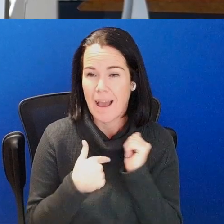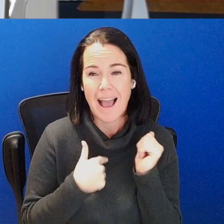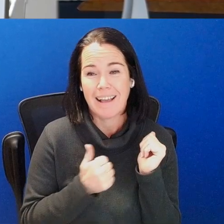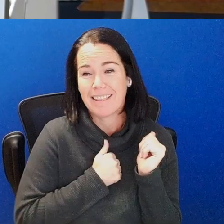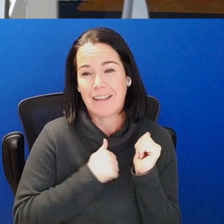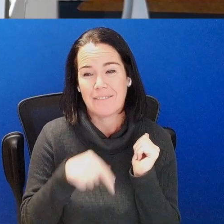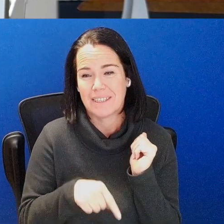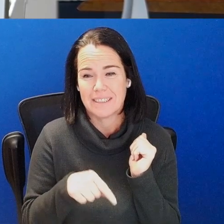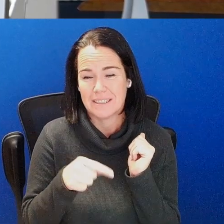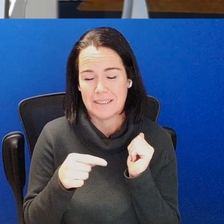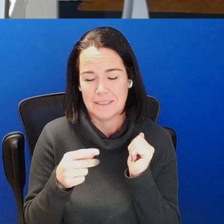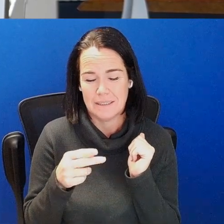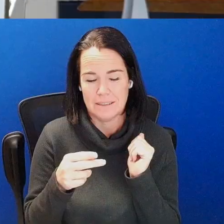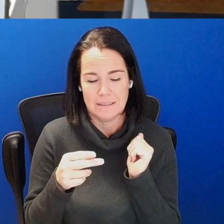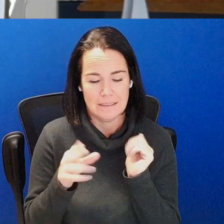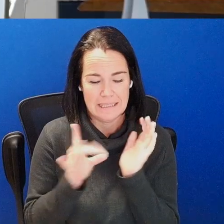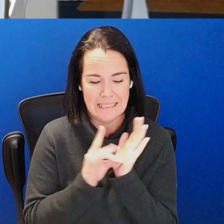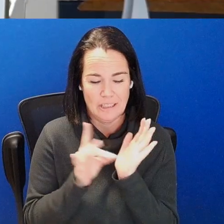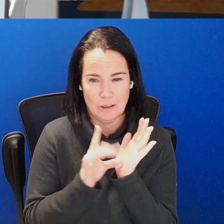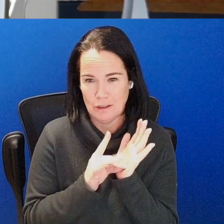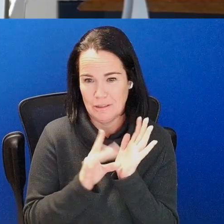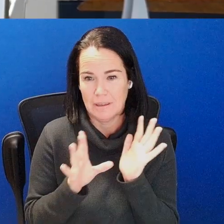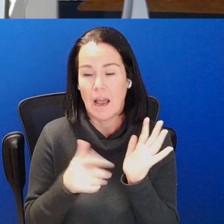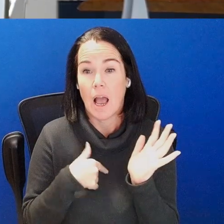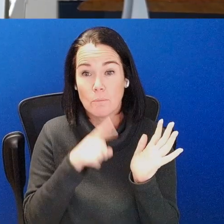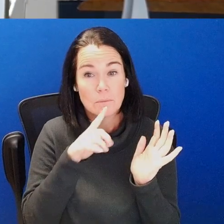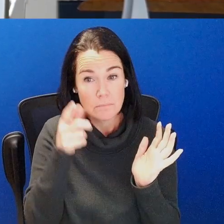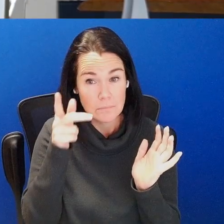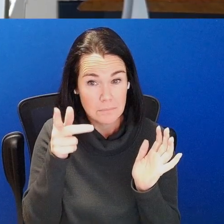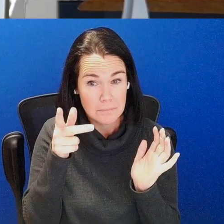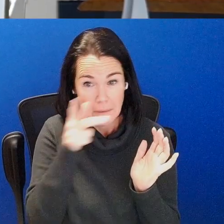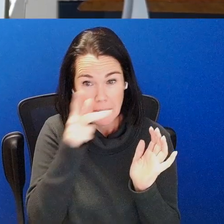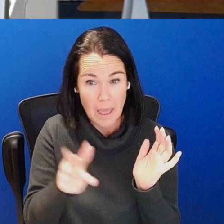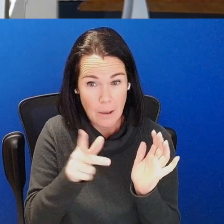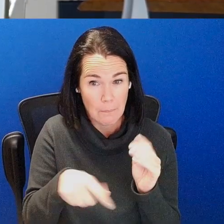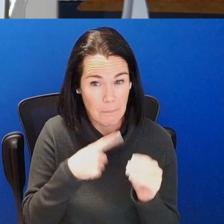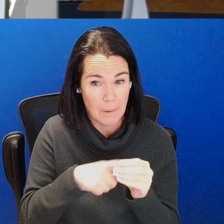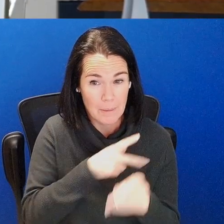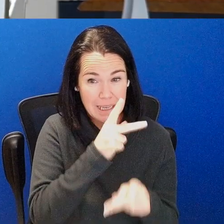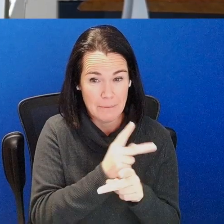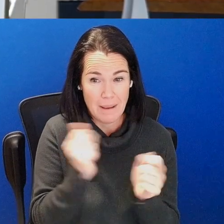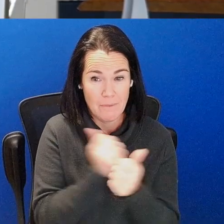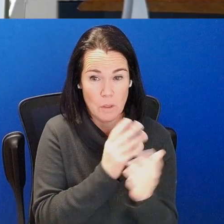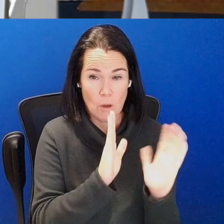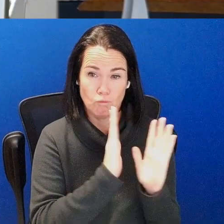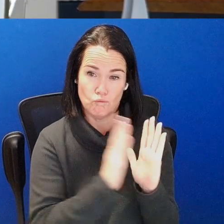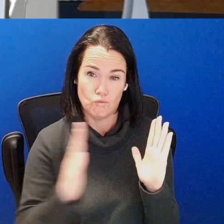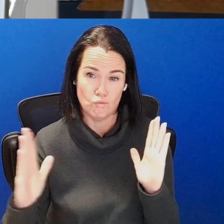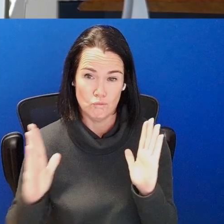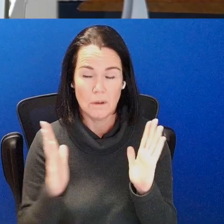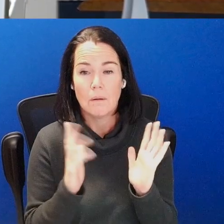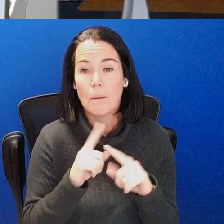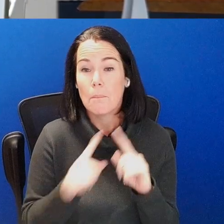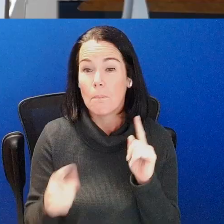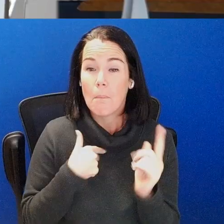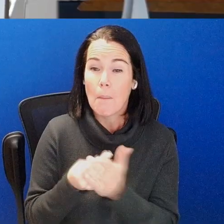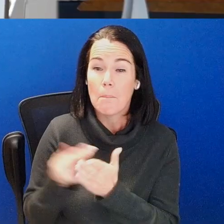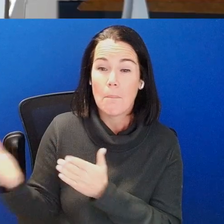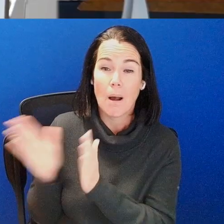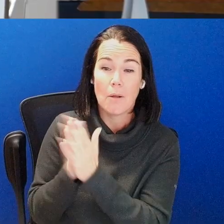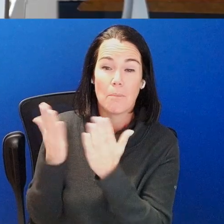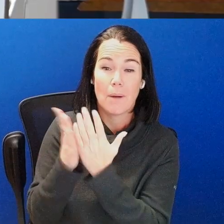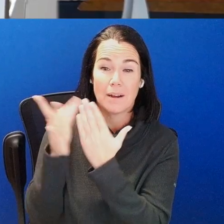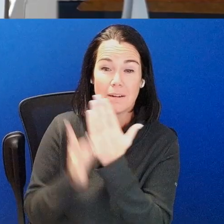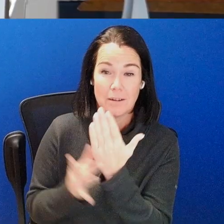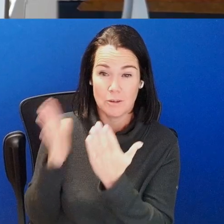I love using this sticker. Let me find it. I'm really bad about keeping things organized, and I finally got the binders that are designed